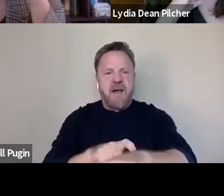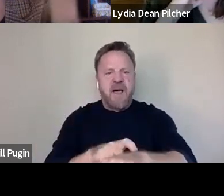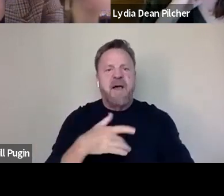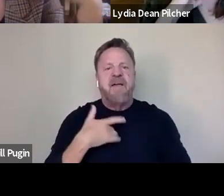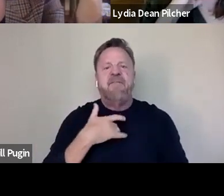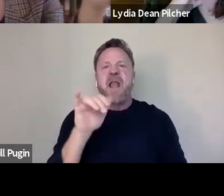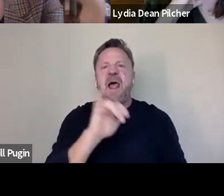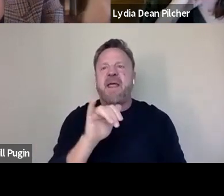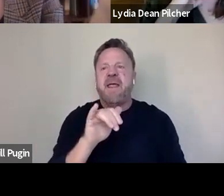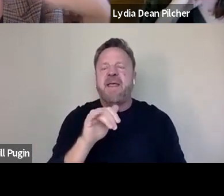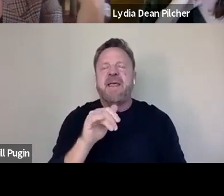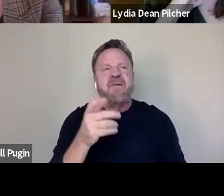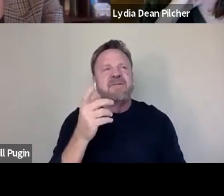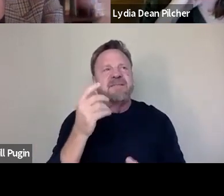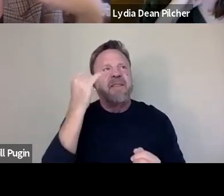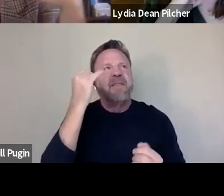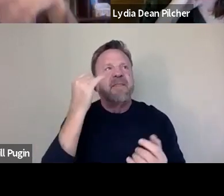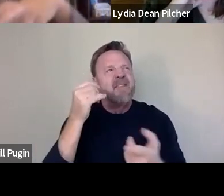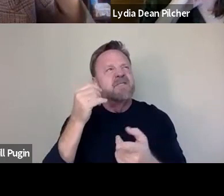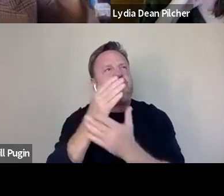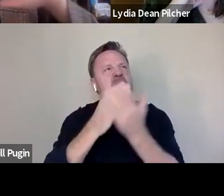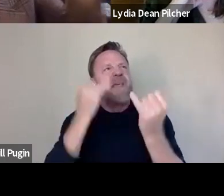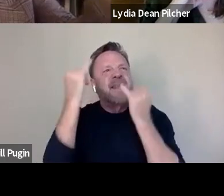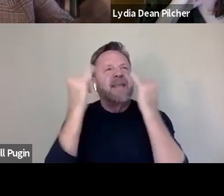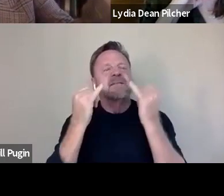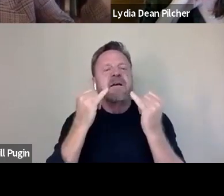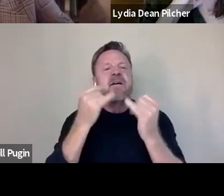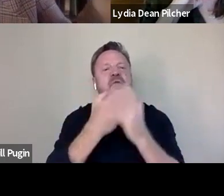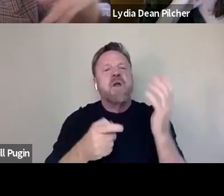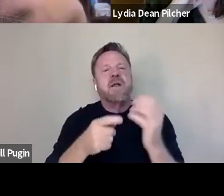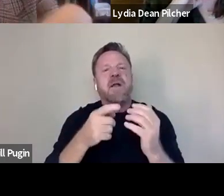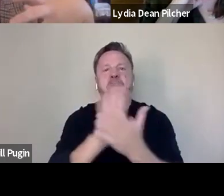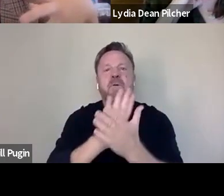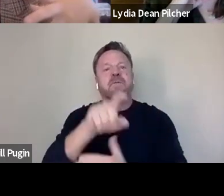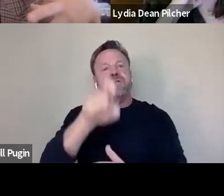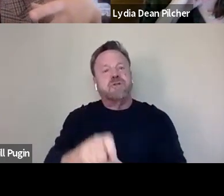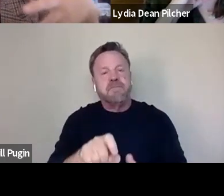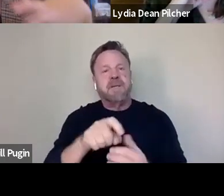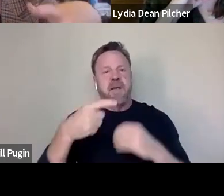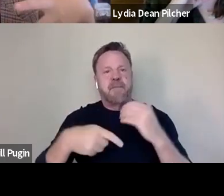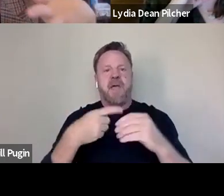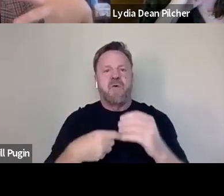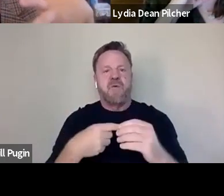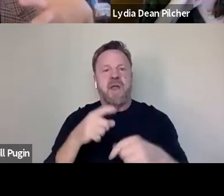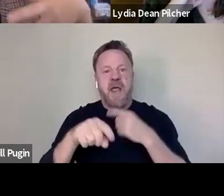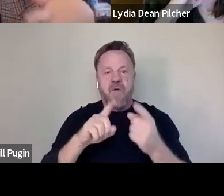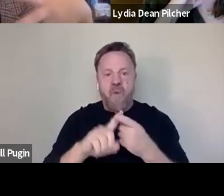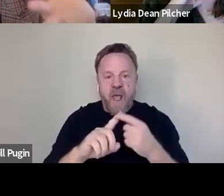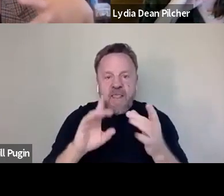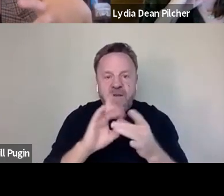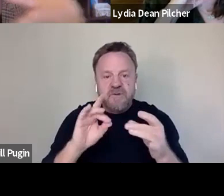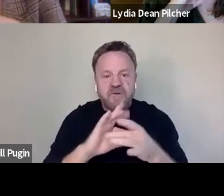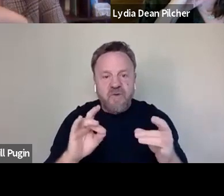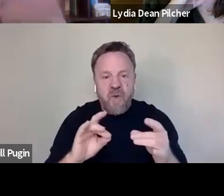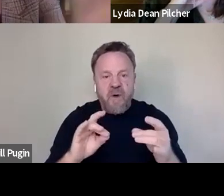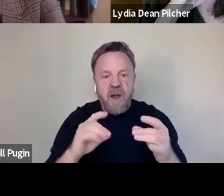it was ideas about what a movie I would write, like, it's like what it should be about. And when this story came in front of both